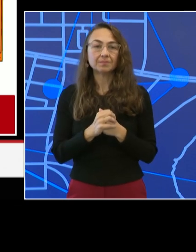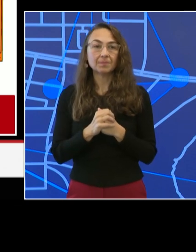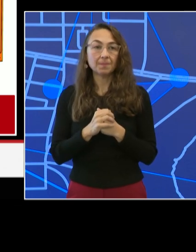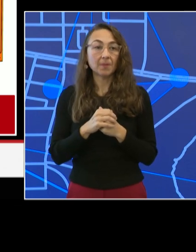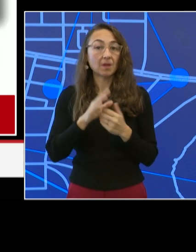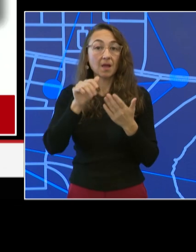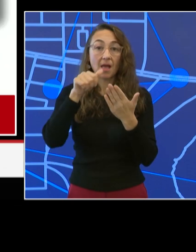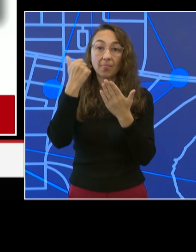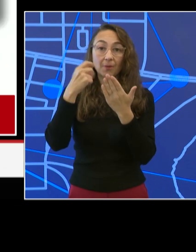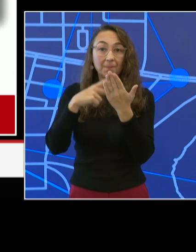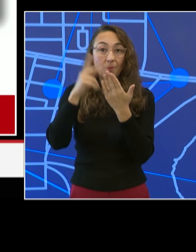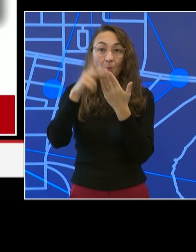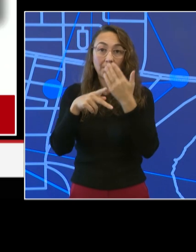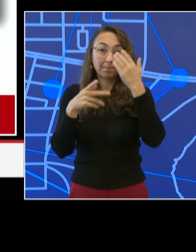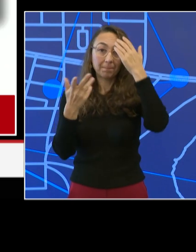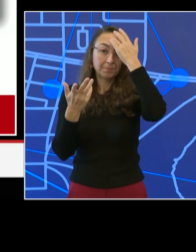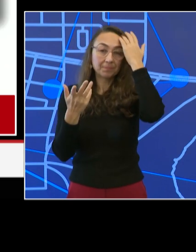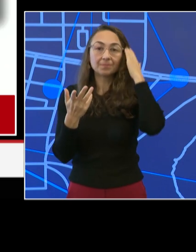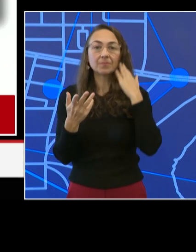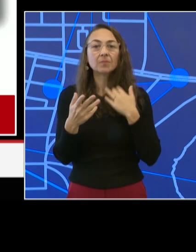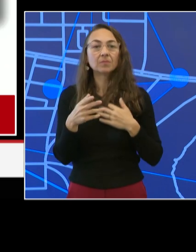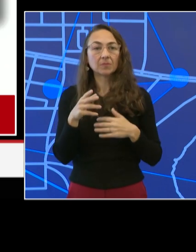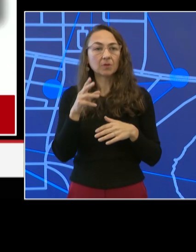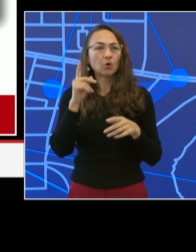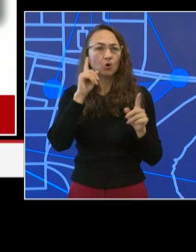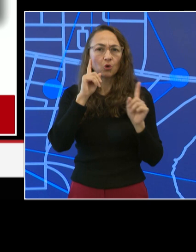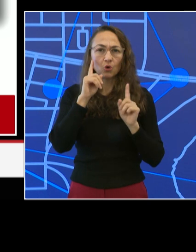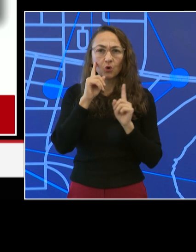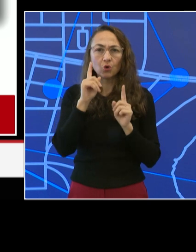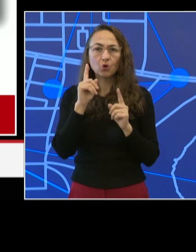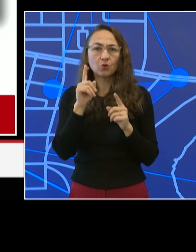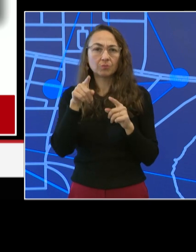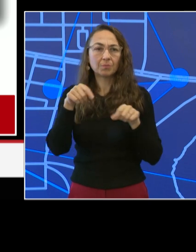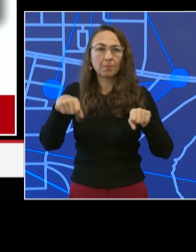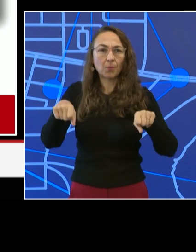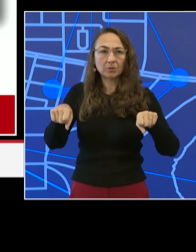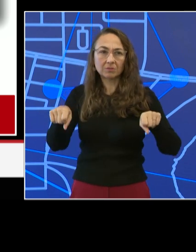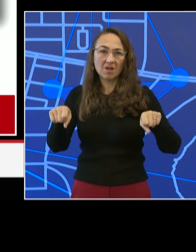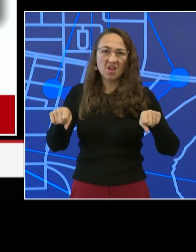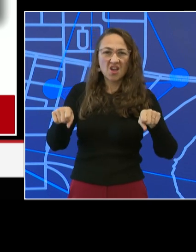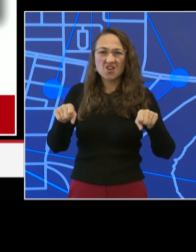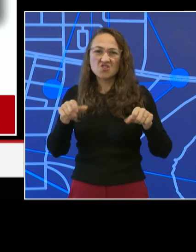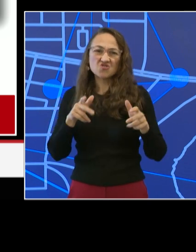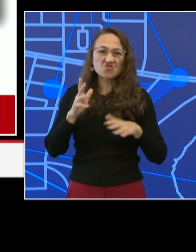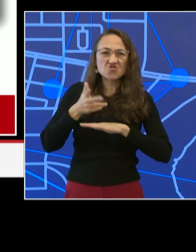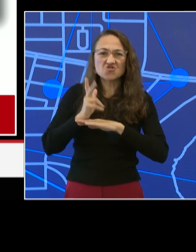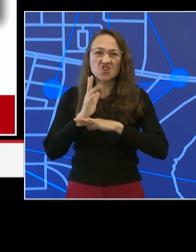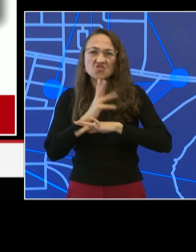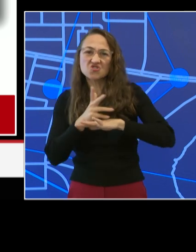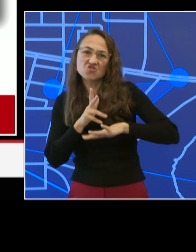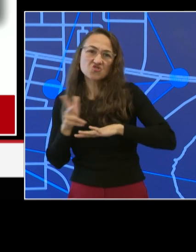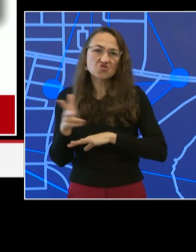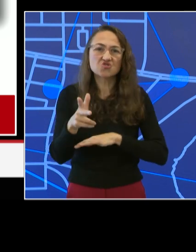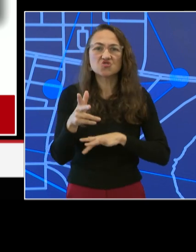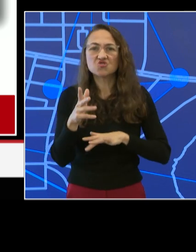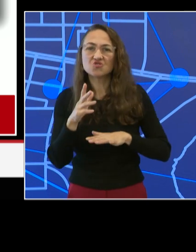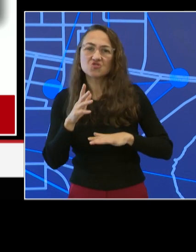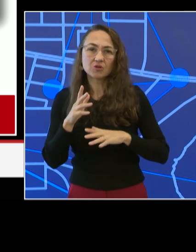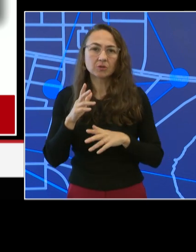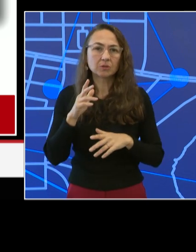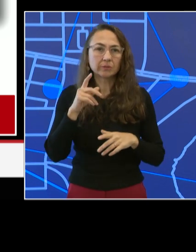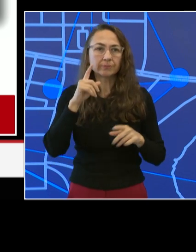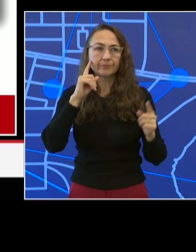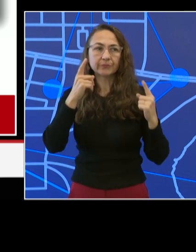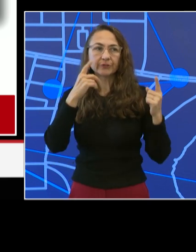motorcycle-driven vehicles. We started to hear more about it earlier this year, and there were a lot of concerns over the increased number of mopeds that we were seeing on